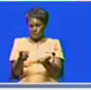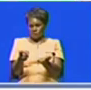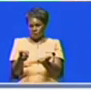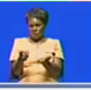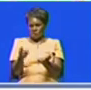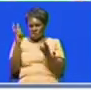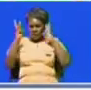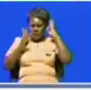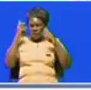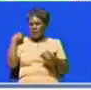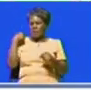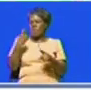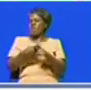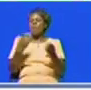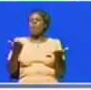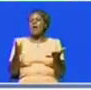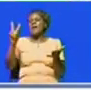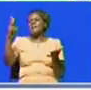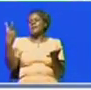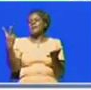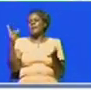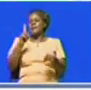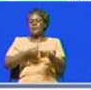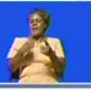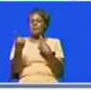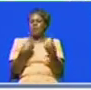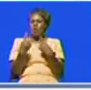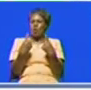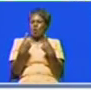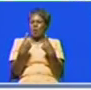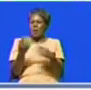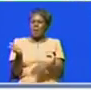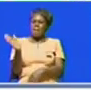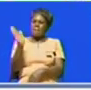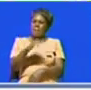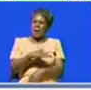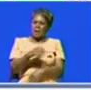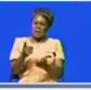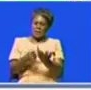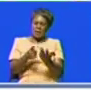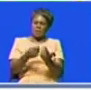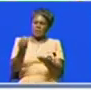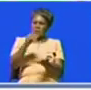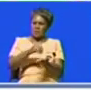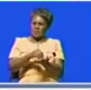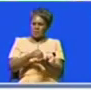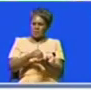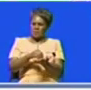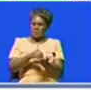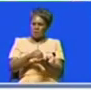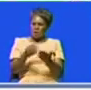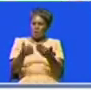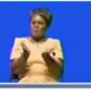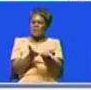And I wonder where those numbers keep coming from. Second, when we talk about let us go back and recount the votes, we are not just talking about